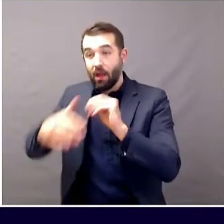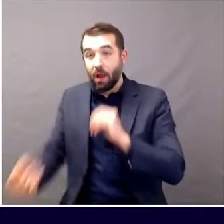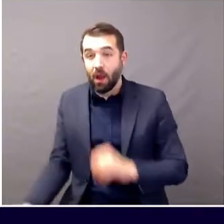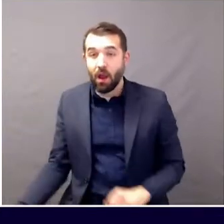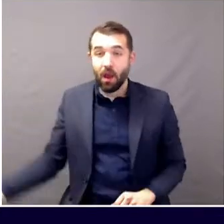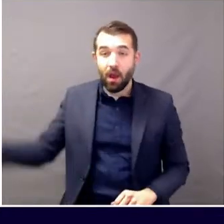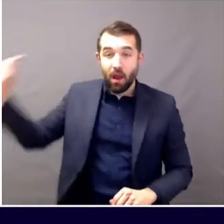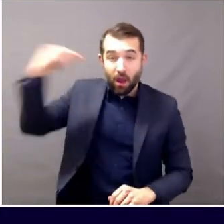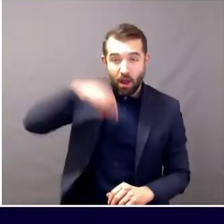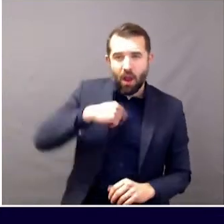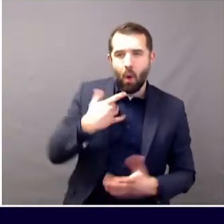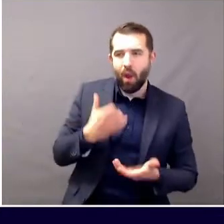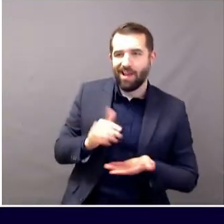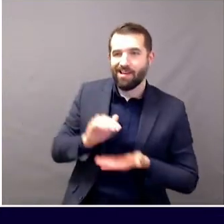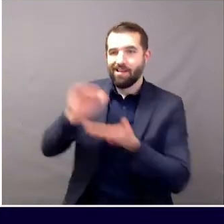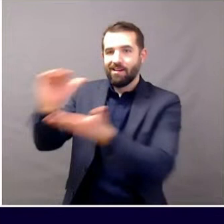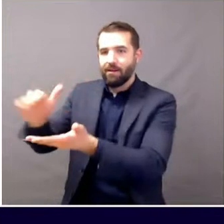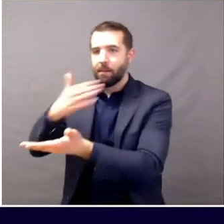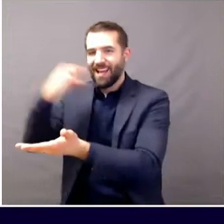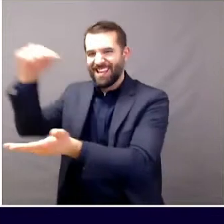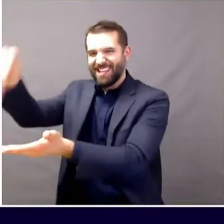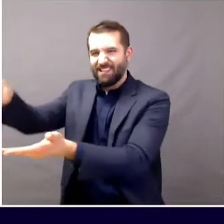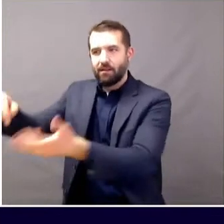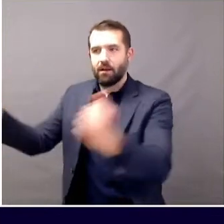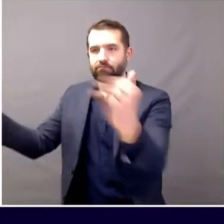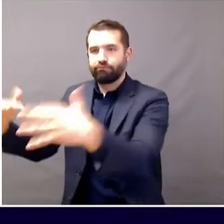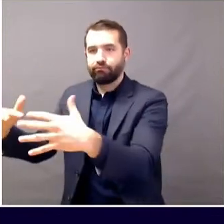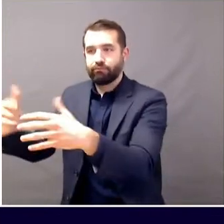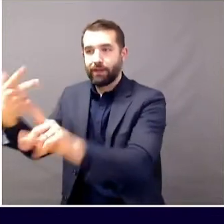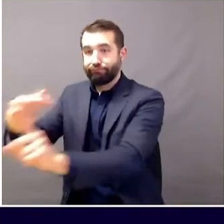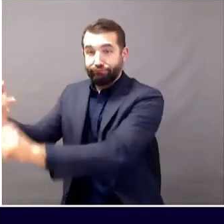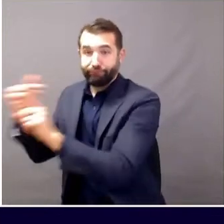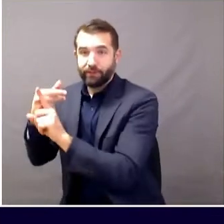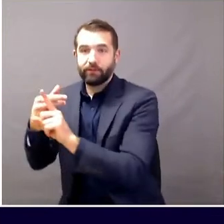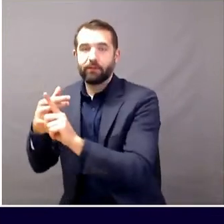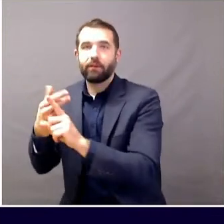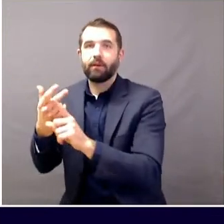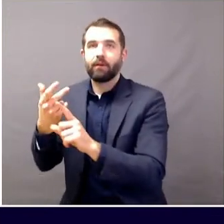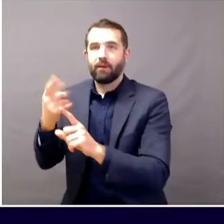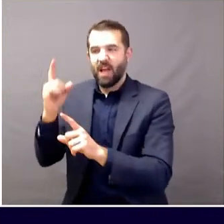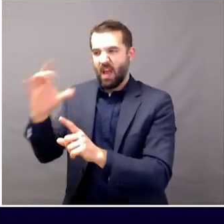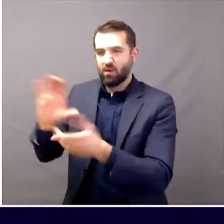location. That's what we are getting input on from a number of different venues right now.